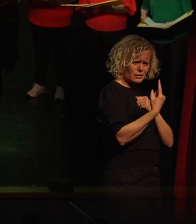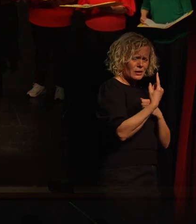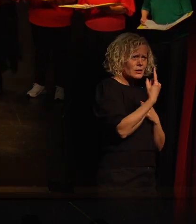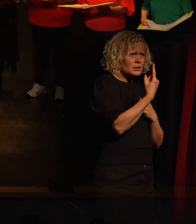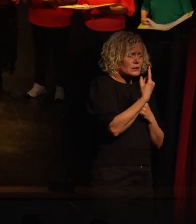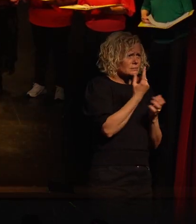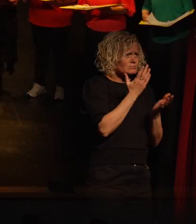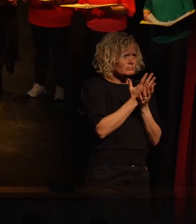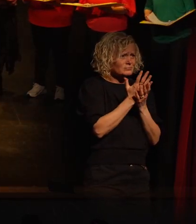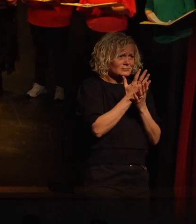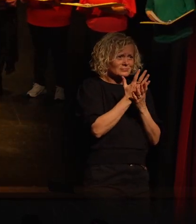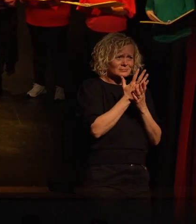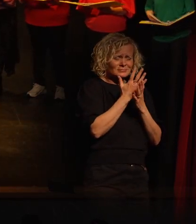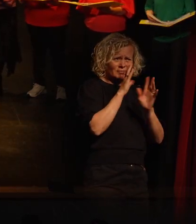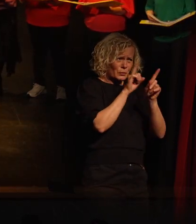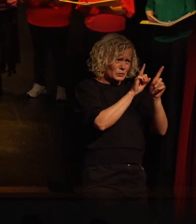isolation and social